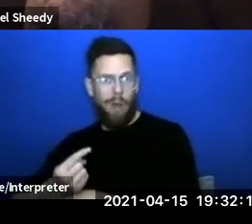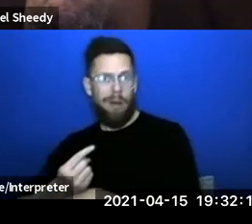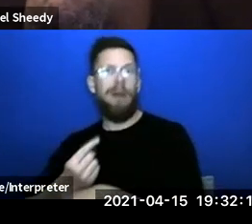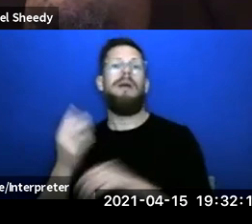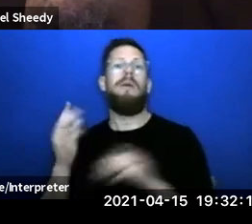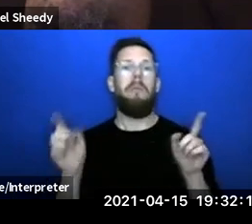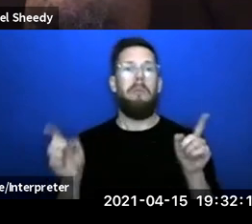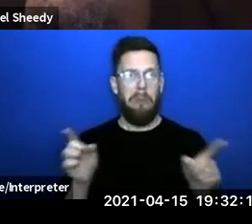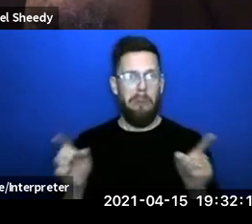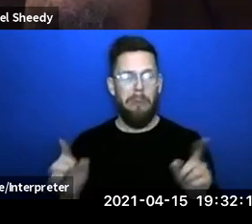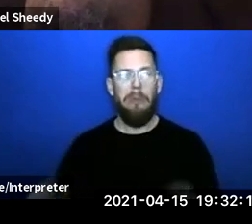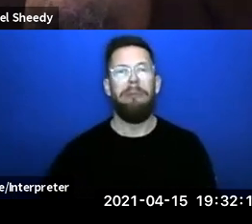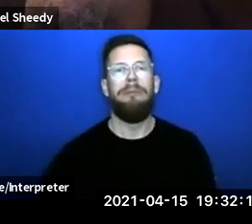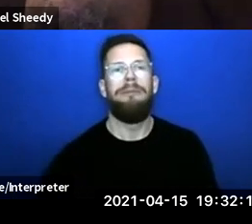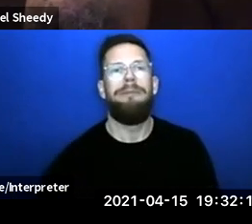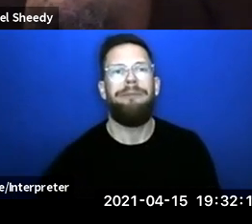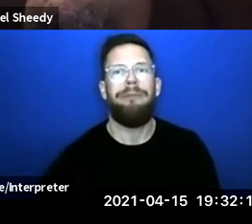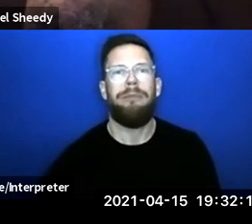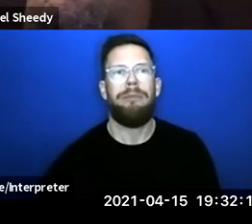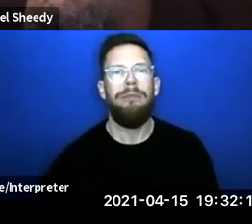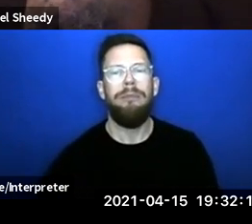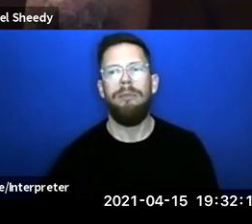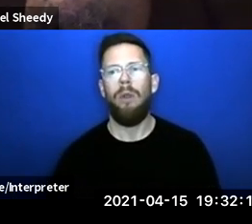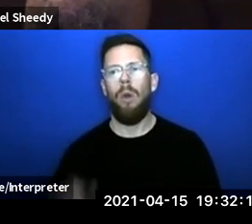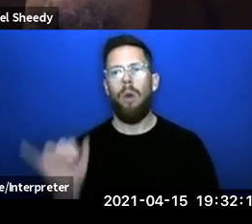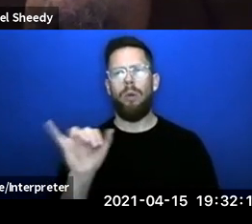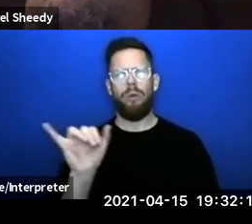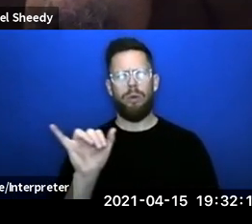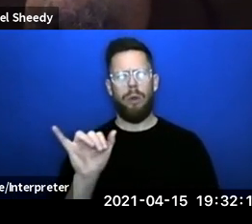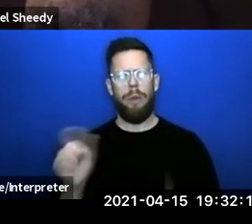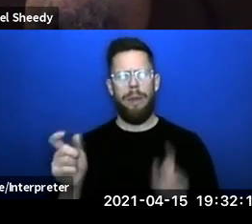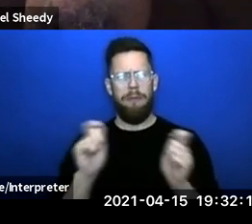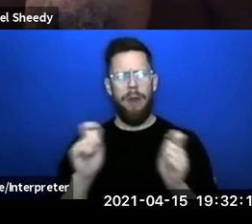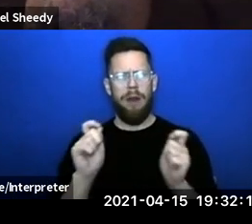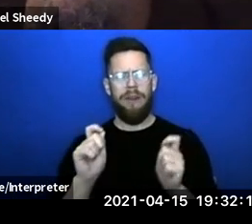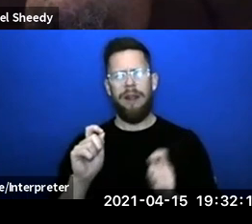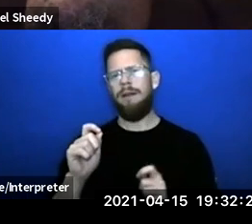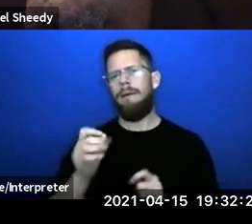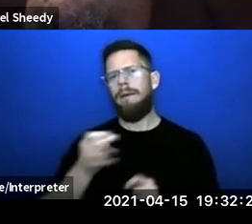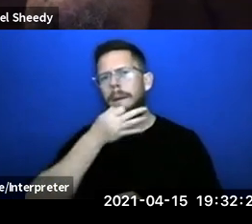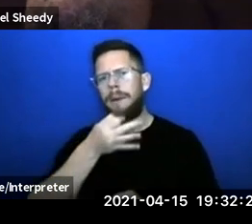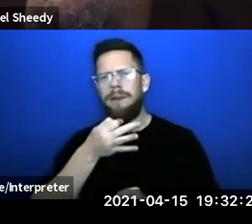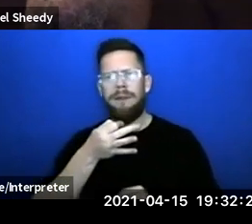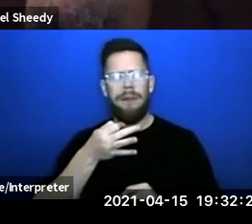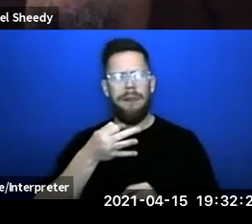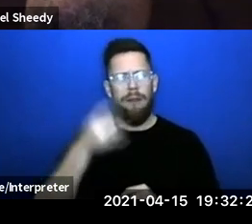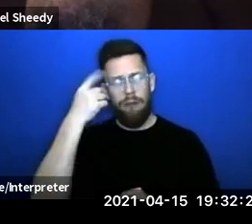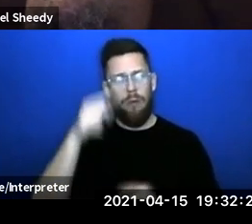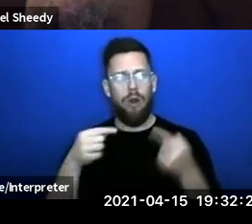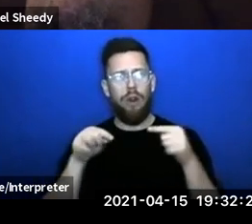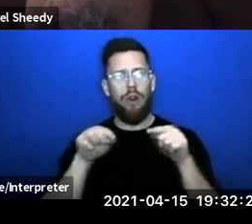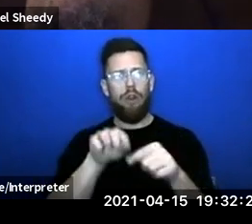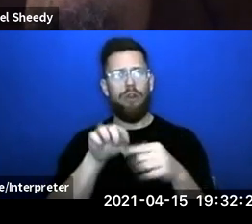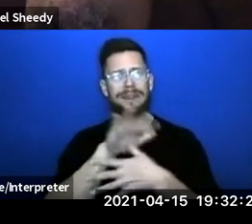and subject area. They also have modified the competency determination for our current seniors, the class